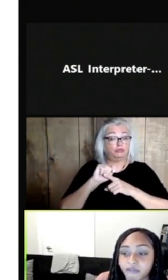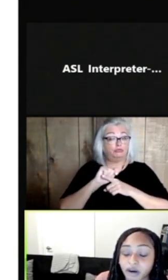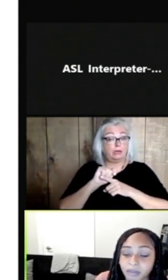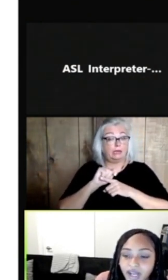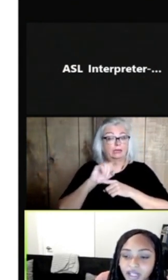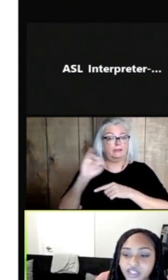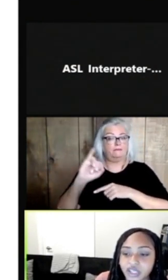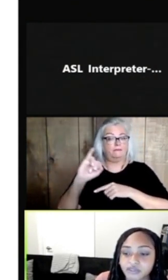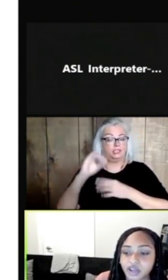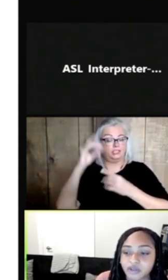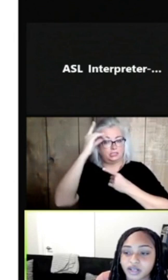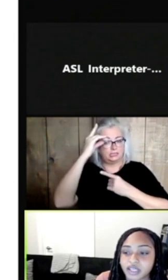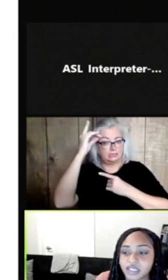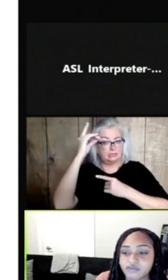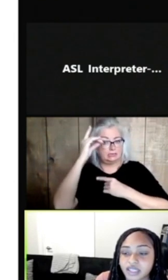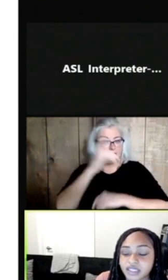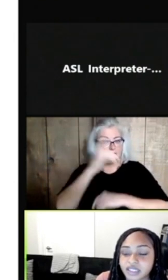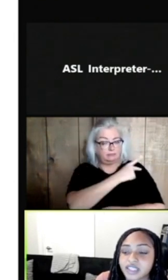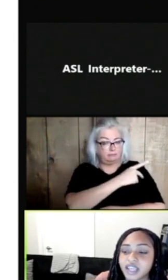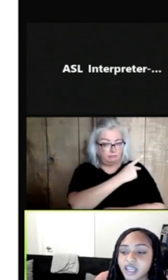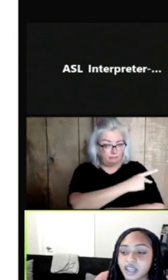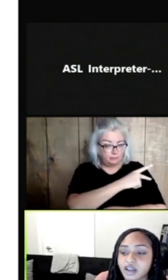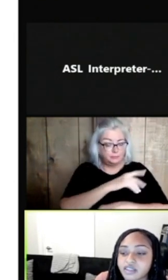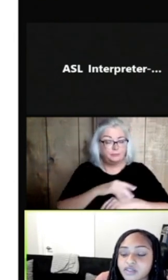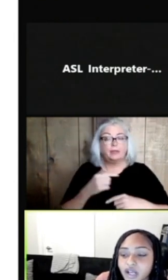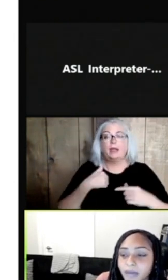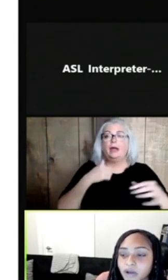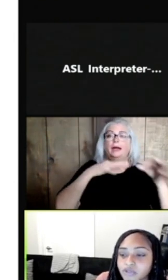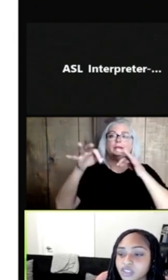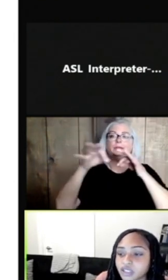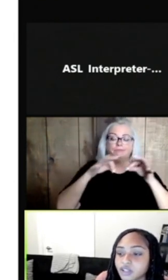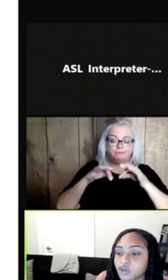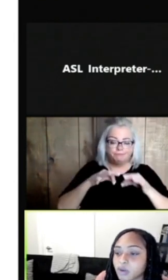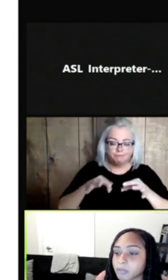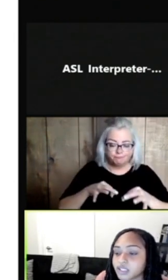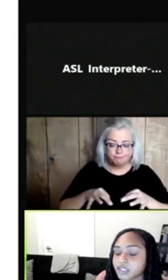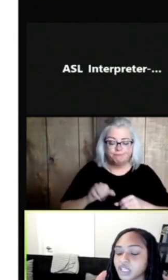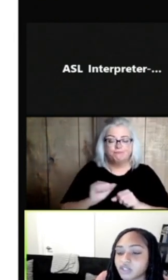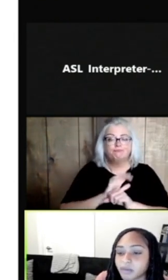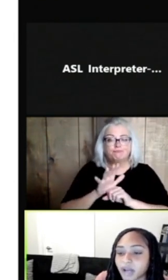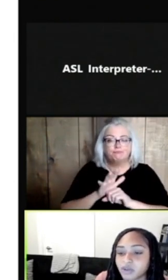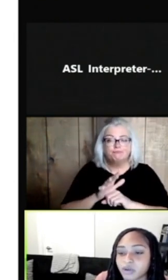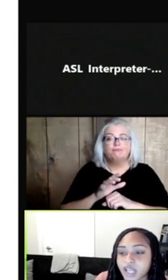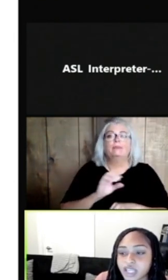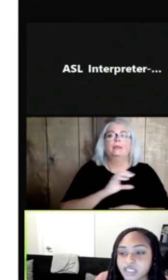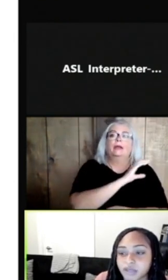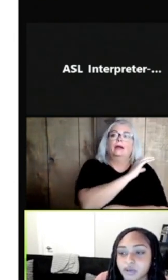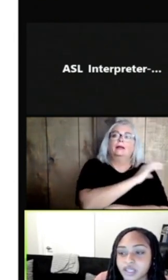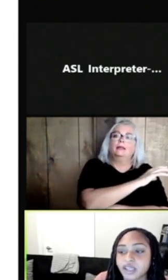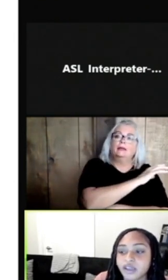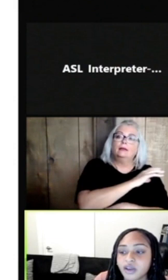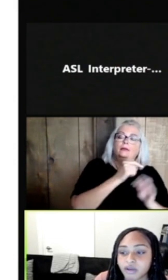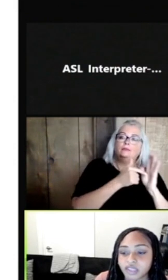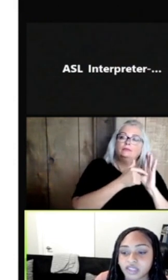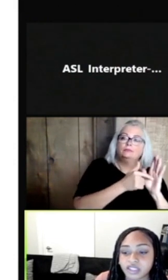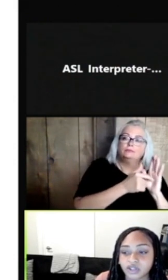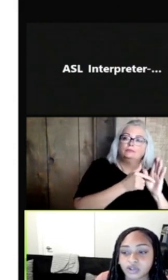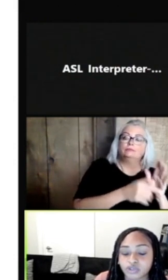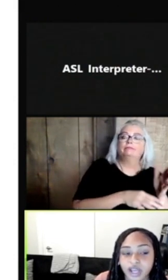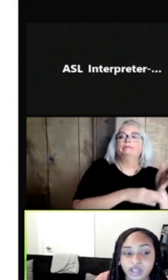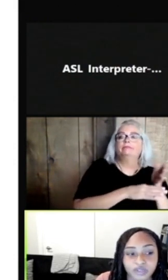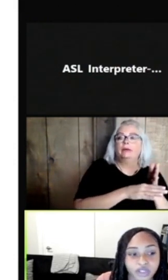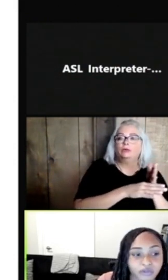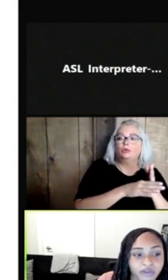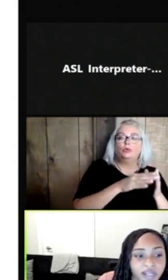the pharmacology of the COVID-19 vaccines. And I also talk about just the clinical representation of the minoritized communities within these